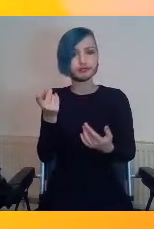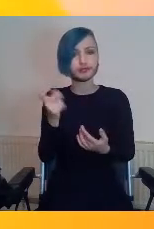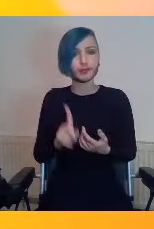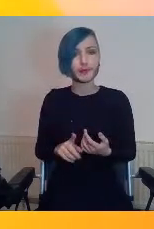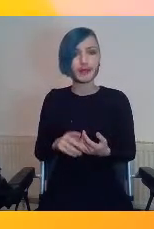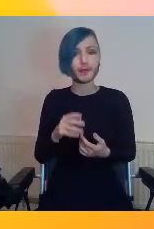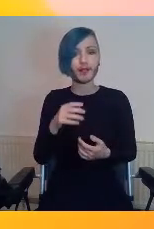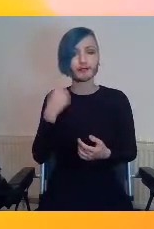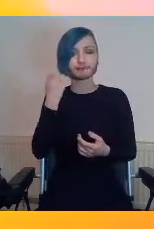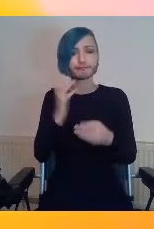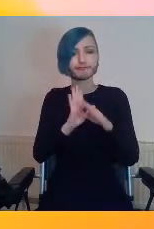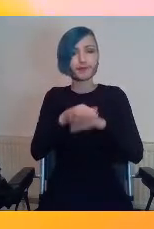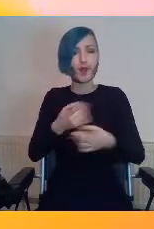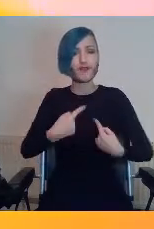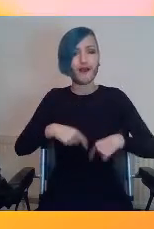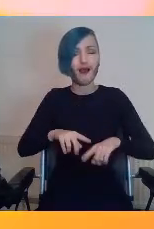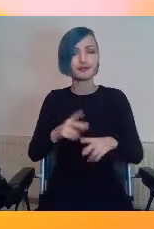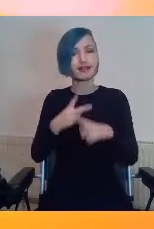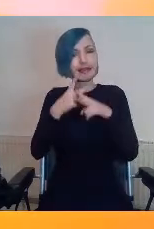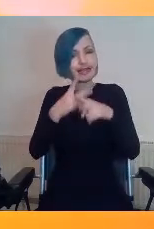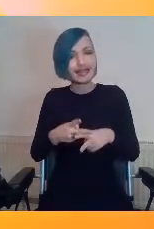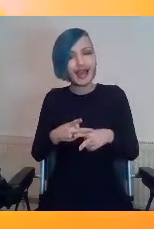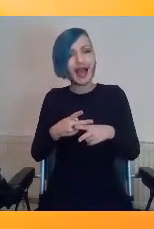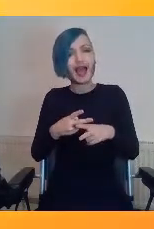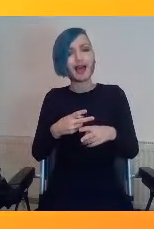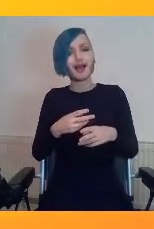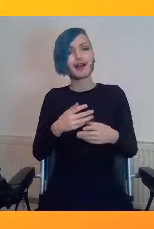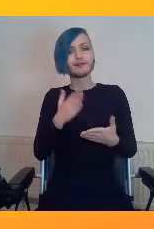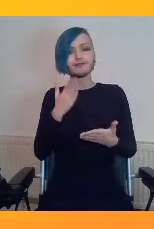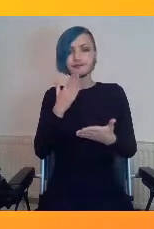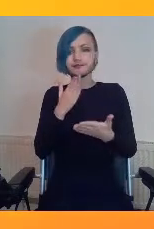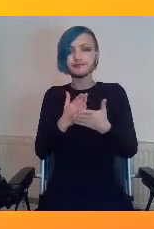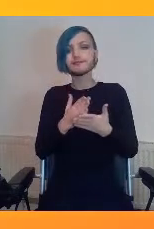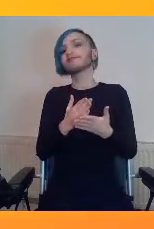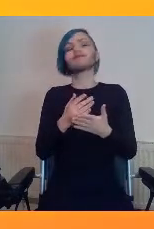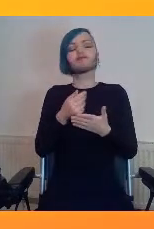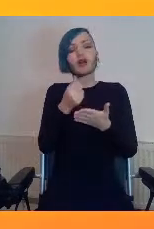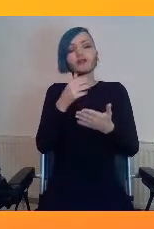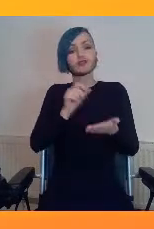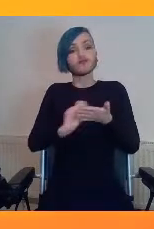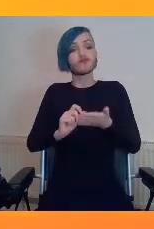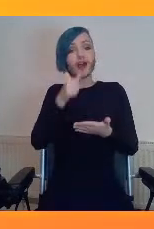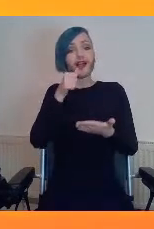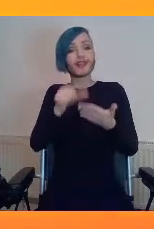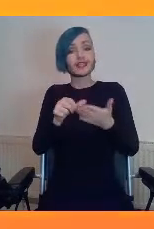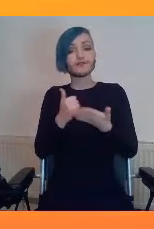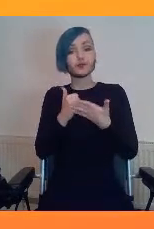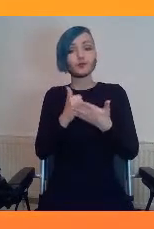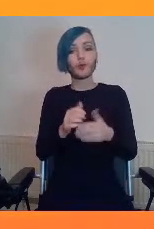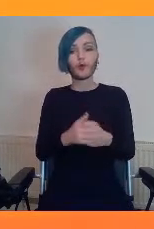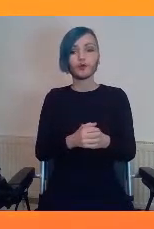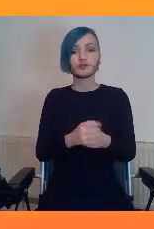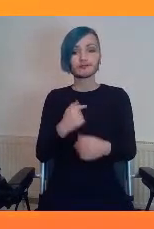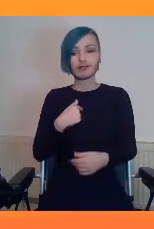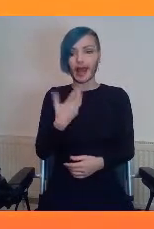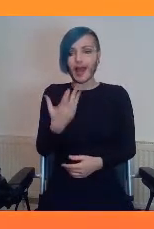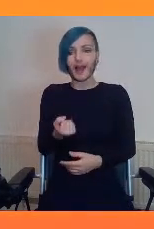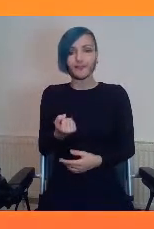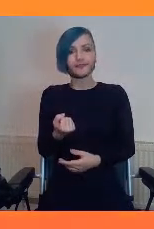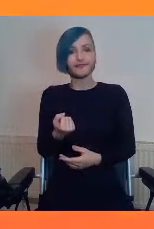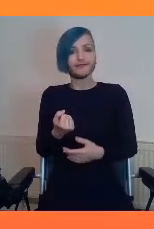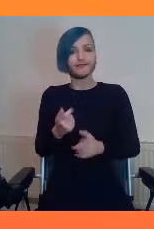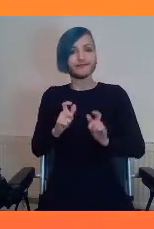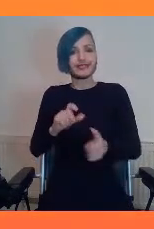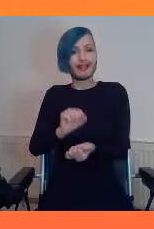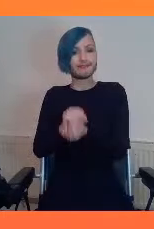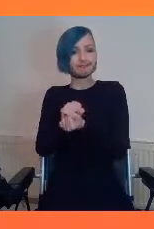people care enough to write letters of support. And I carry these letters. I've got them as a sort of, a